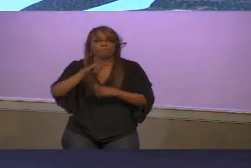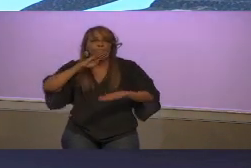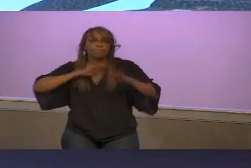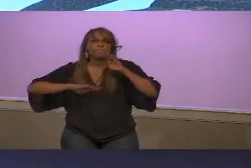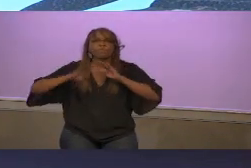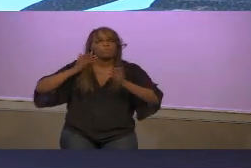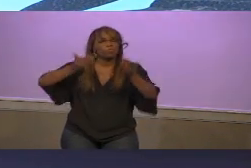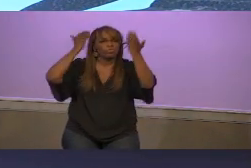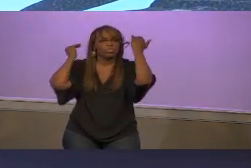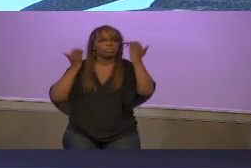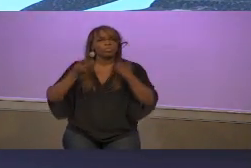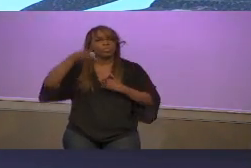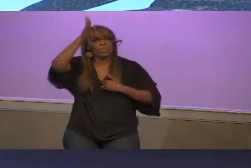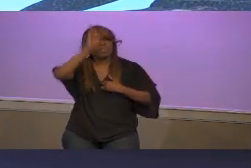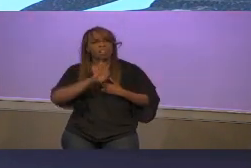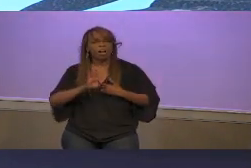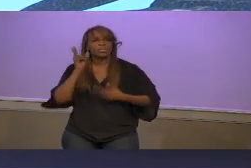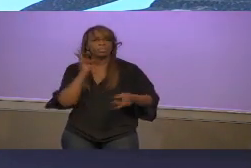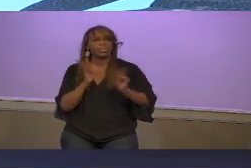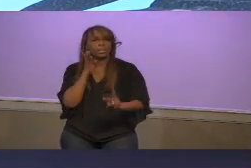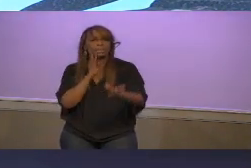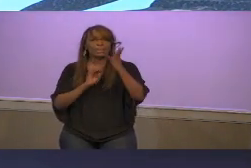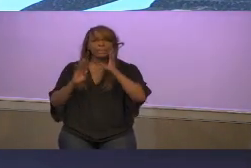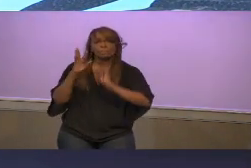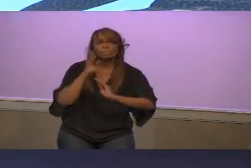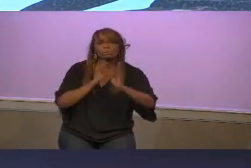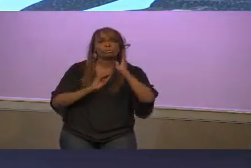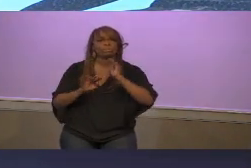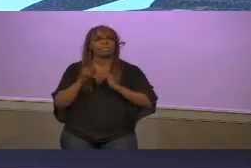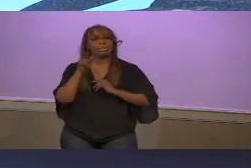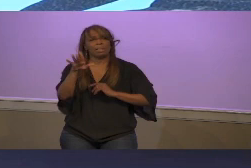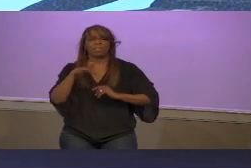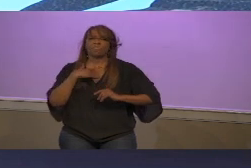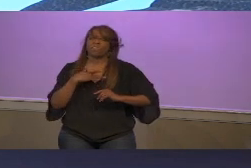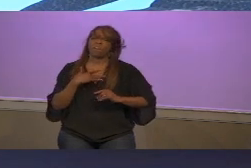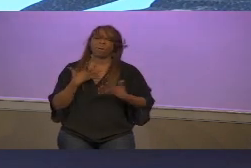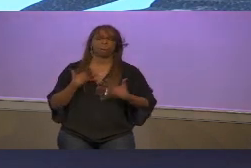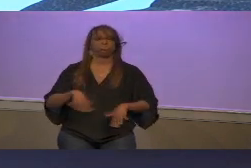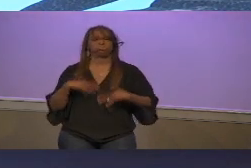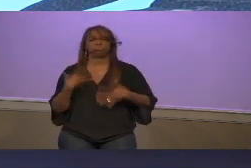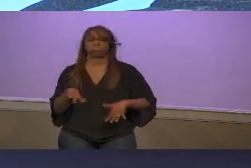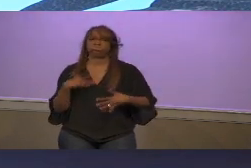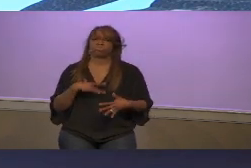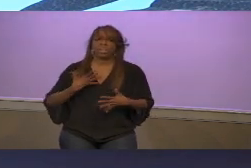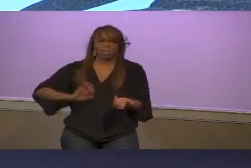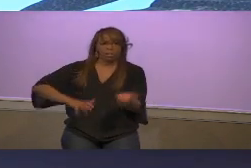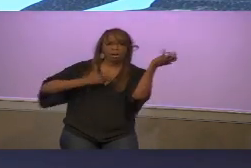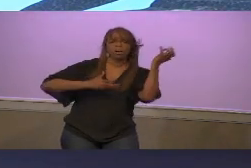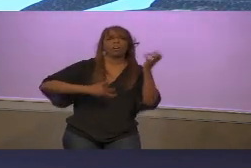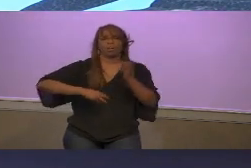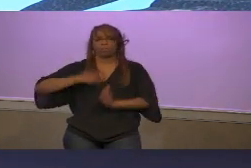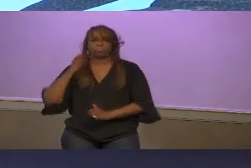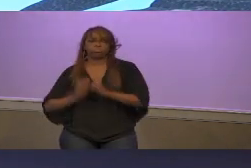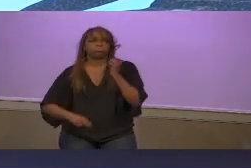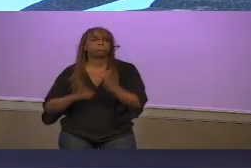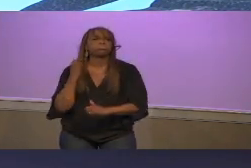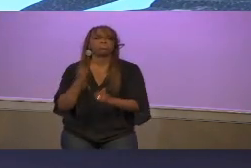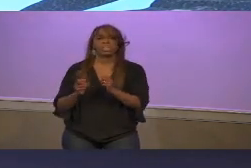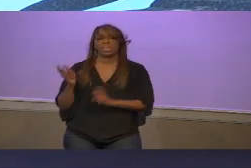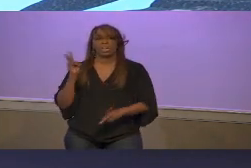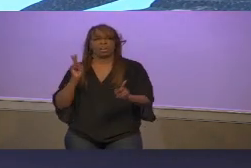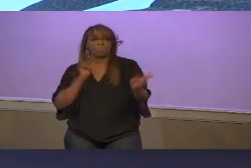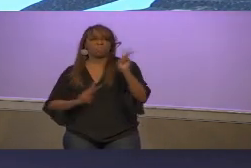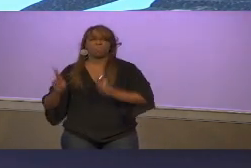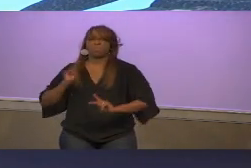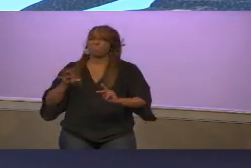God's people had faced. They had went through the howling wilderness of the desert. They had to face enemies that they had